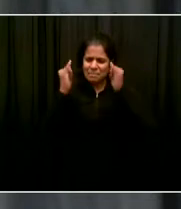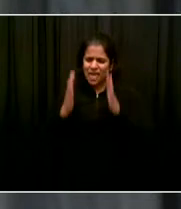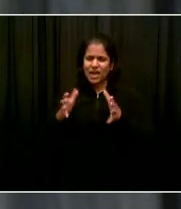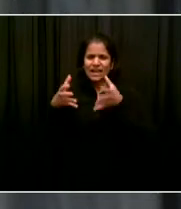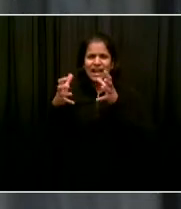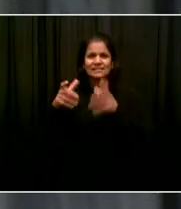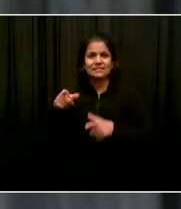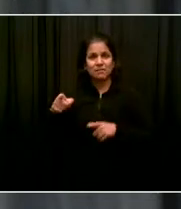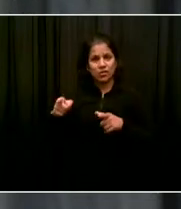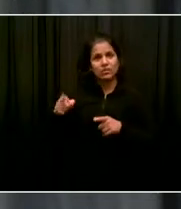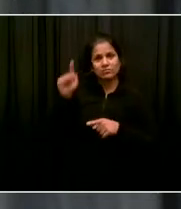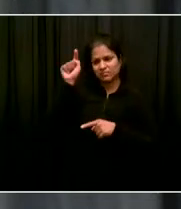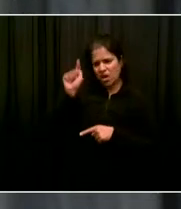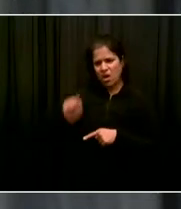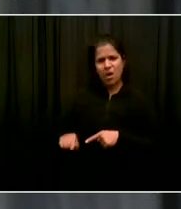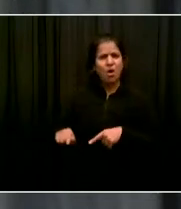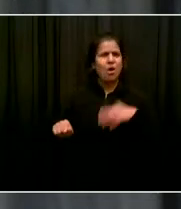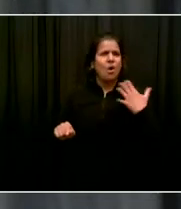those are my guys.